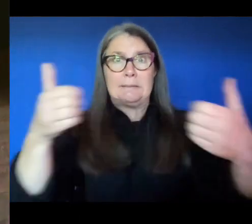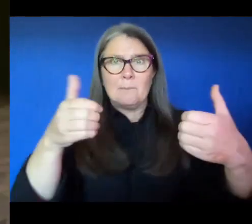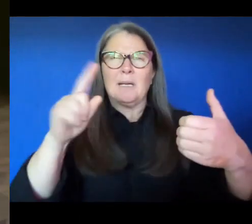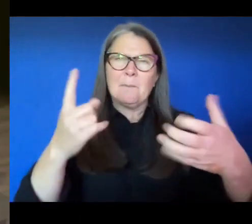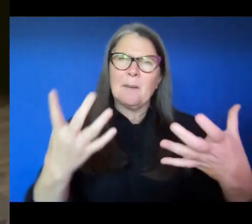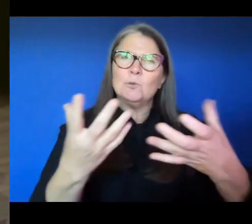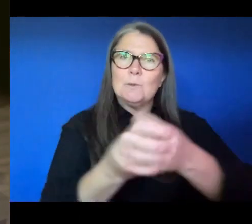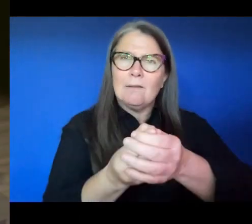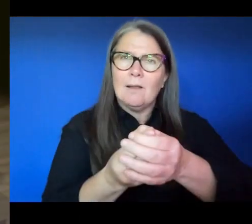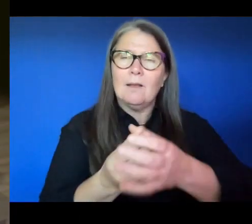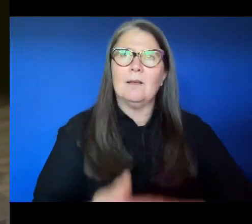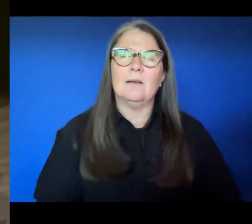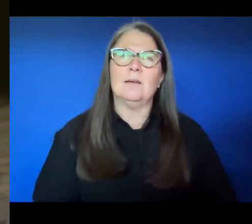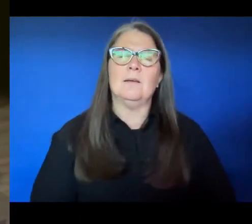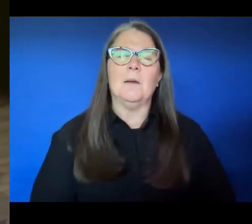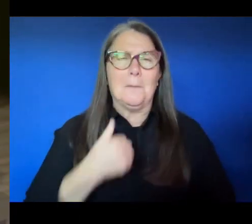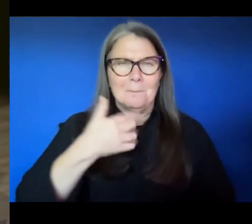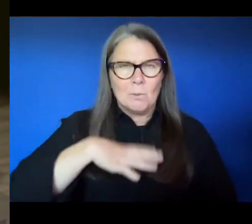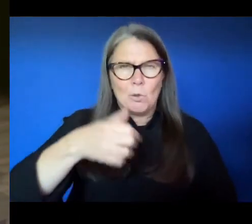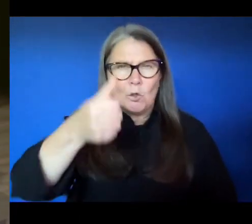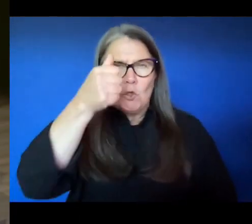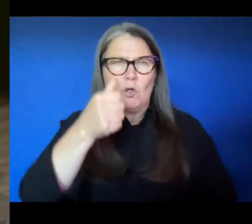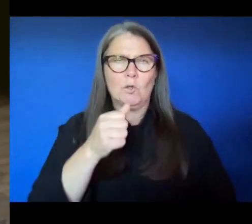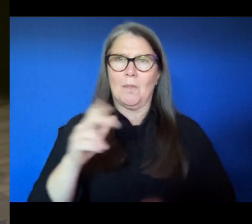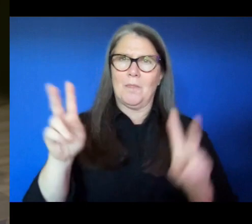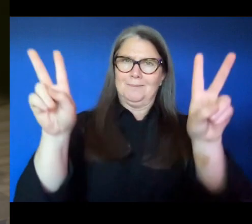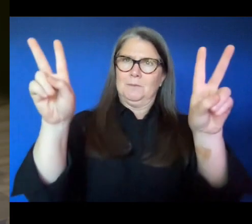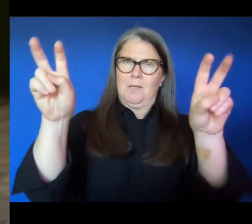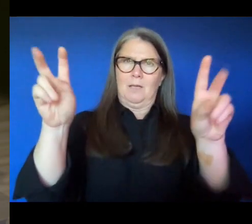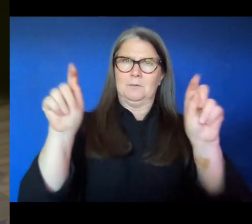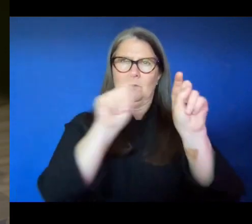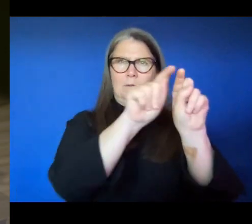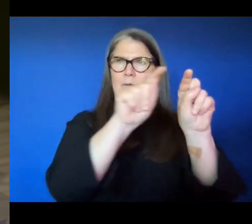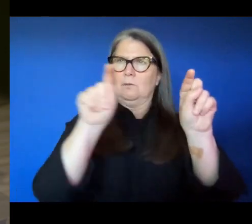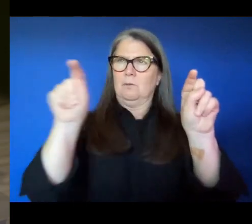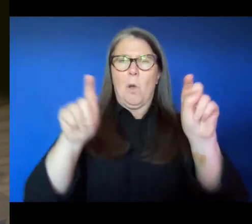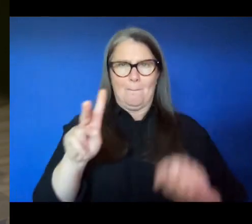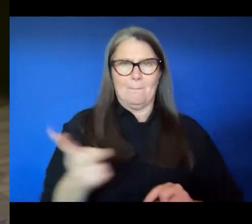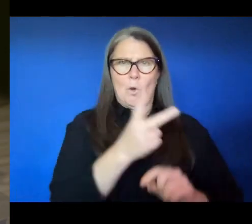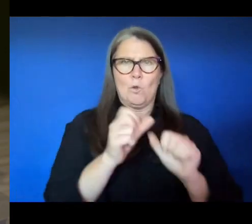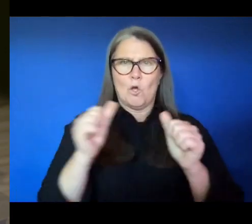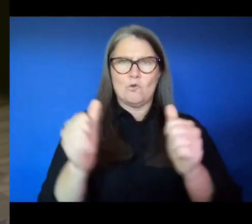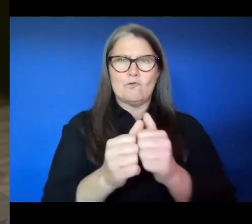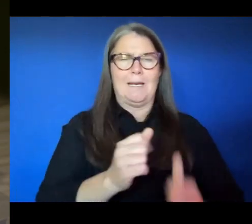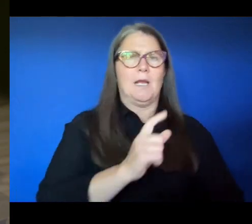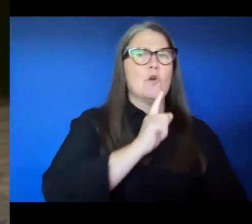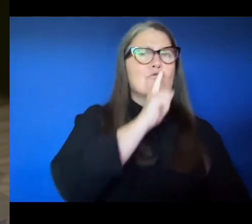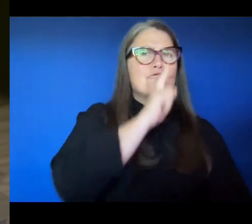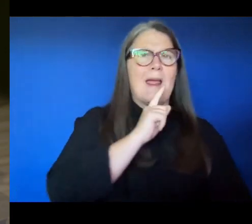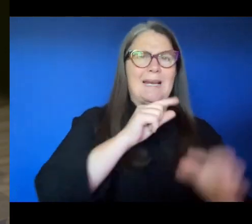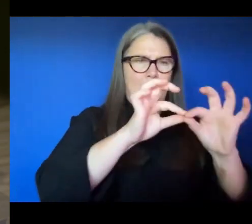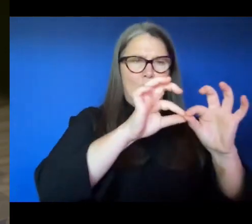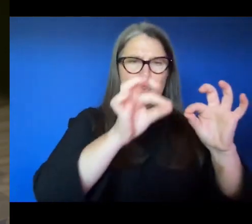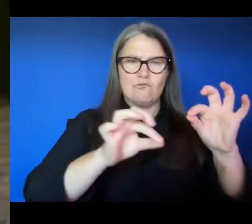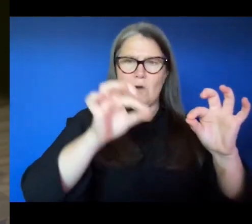But I want to ask first about the title, which is something that you arrived at together, The Red Thread of History,